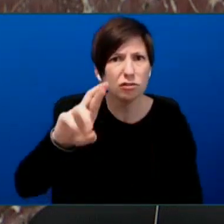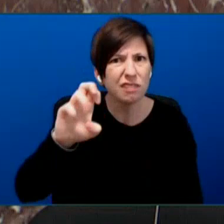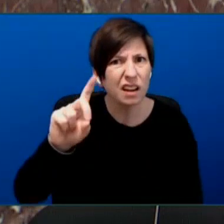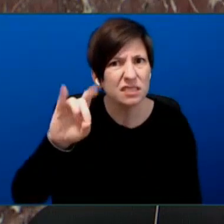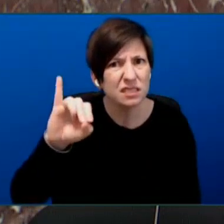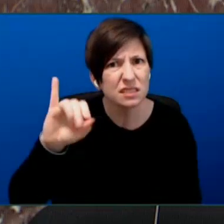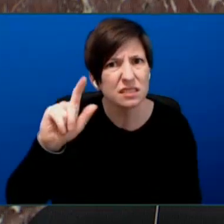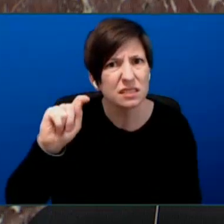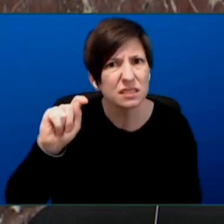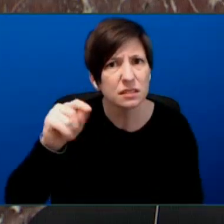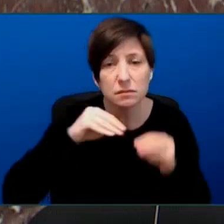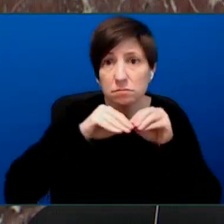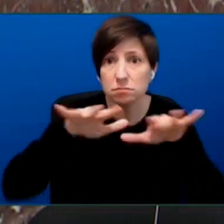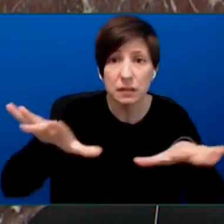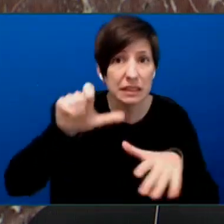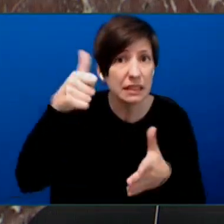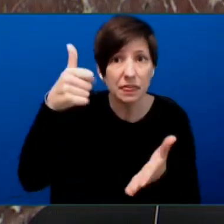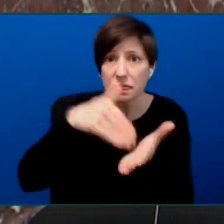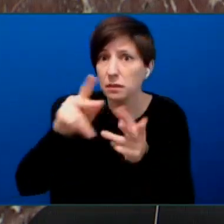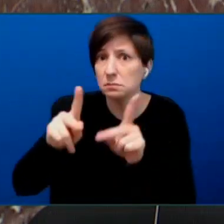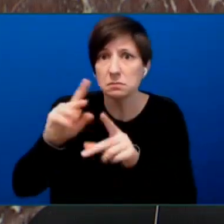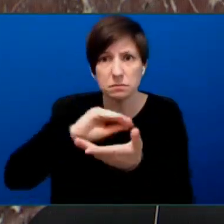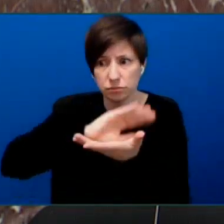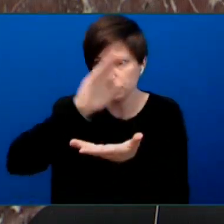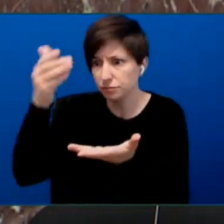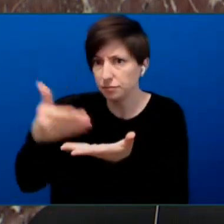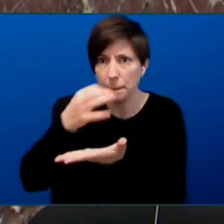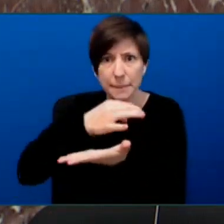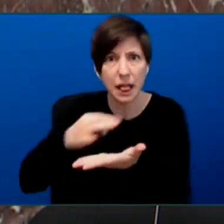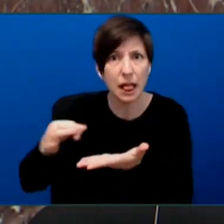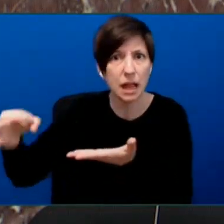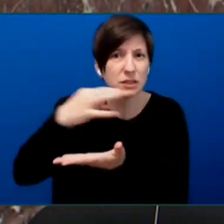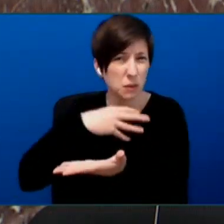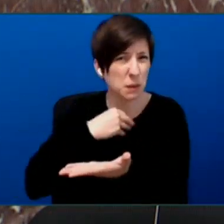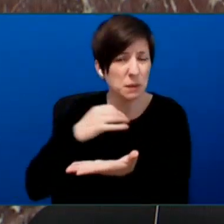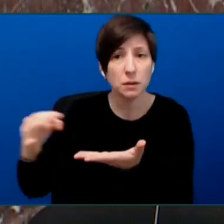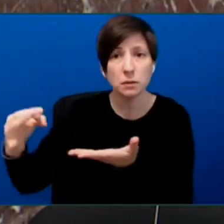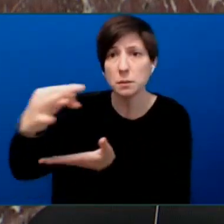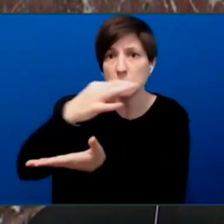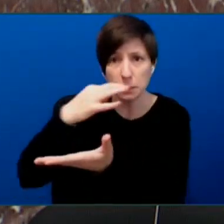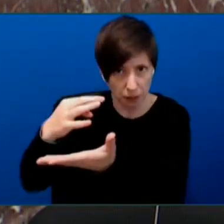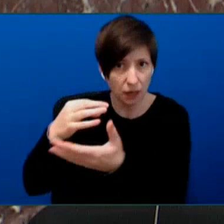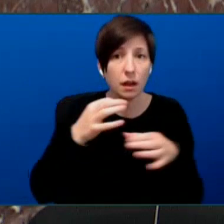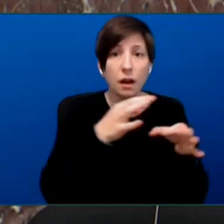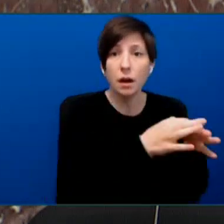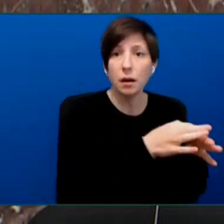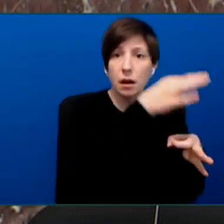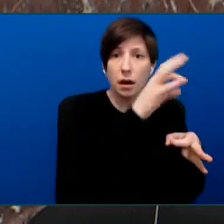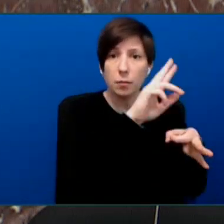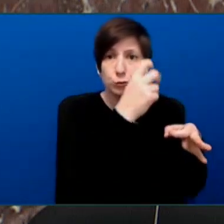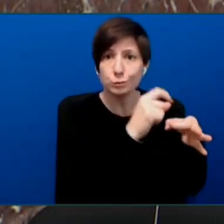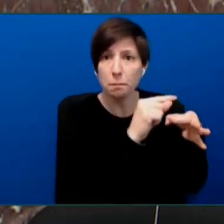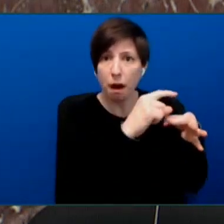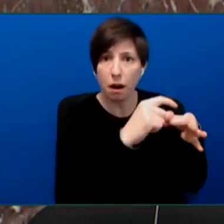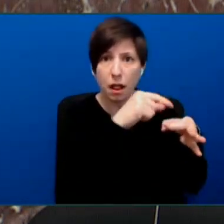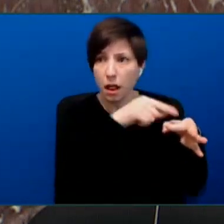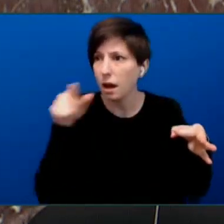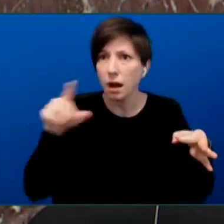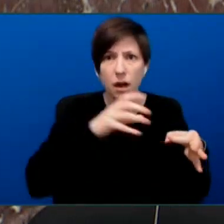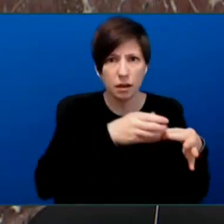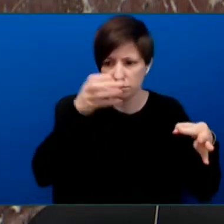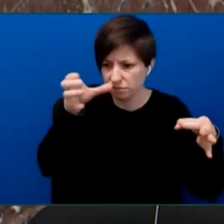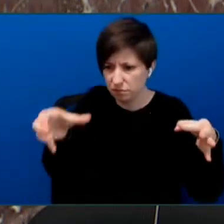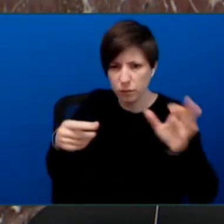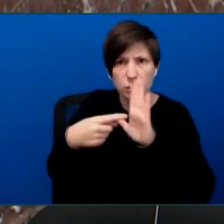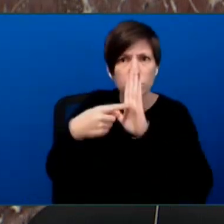Shocking images show mounds of white pills next to their original prescription bottles, part of the NDP's so-called